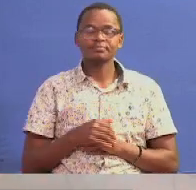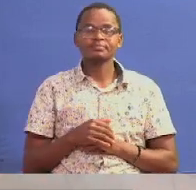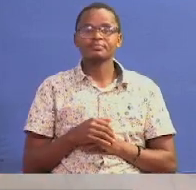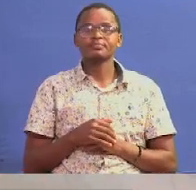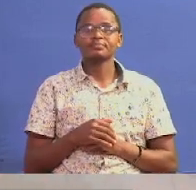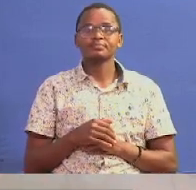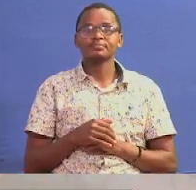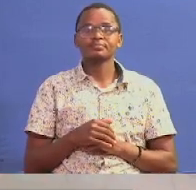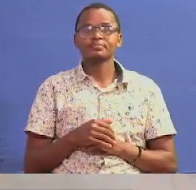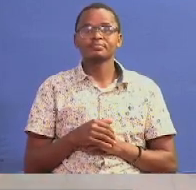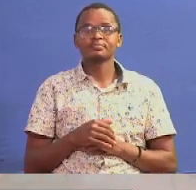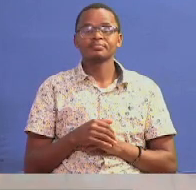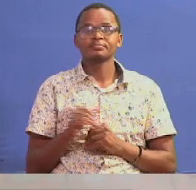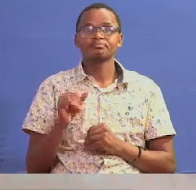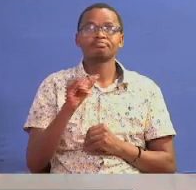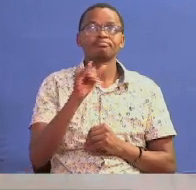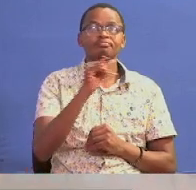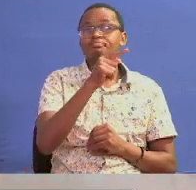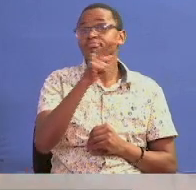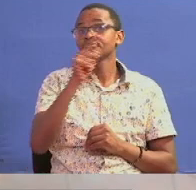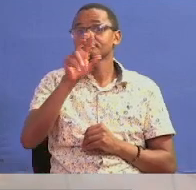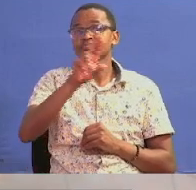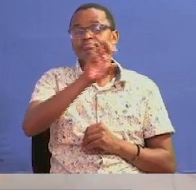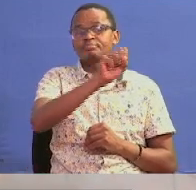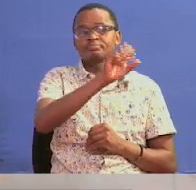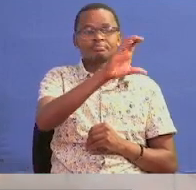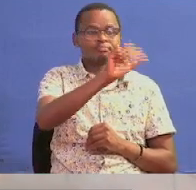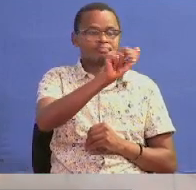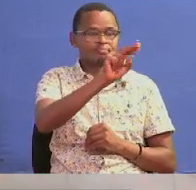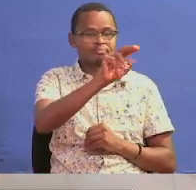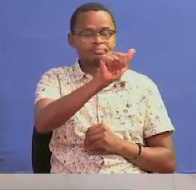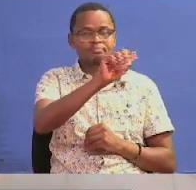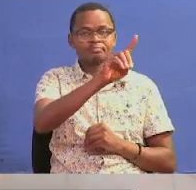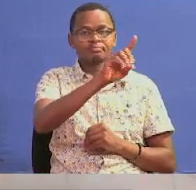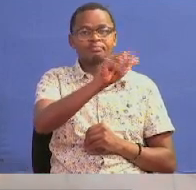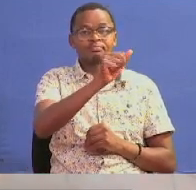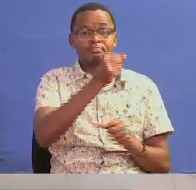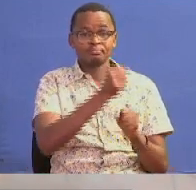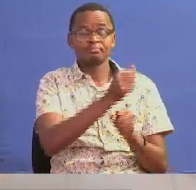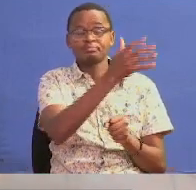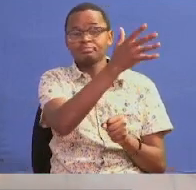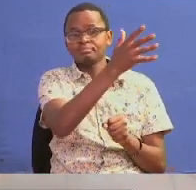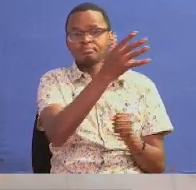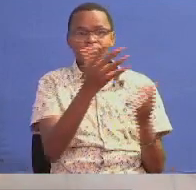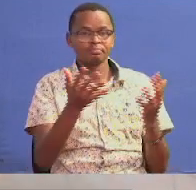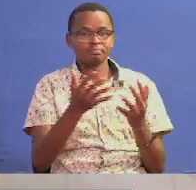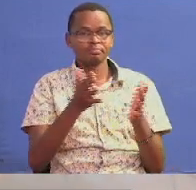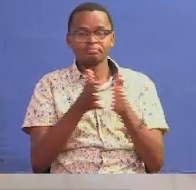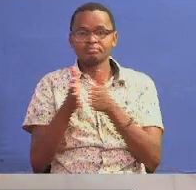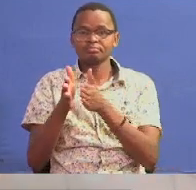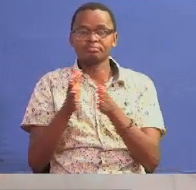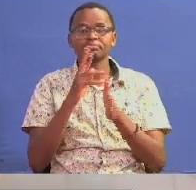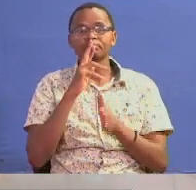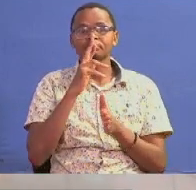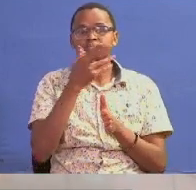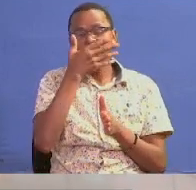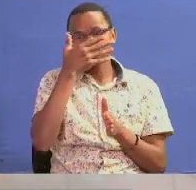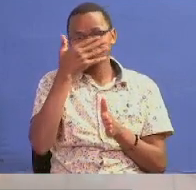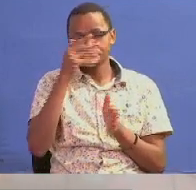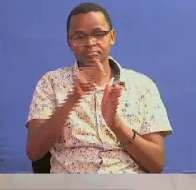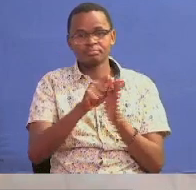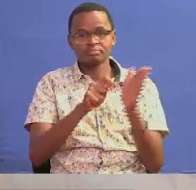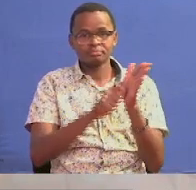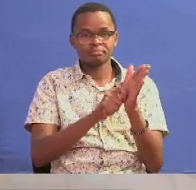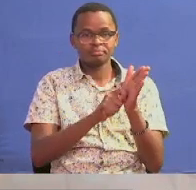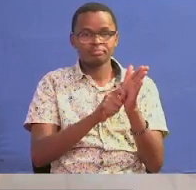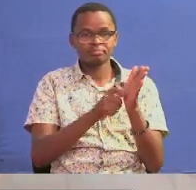professionals going abroad, especially the US, Canada, and other countries, to work abroad where opportunities are better